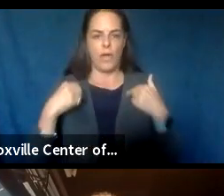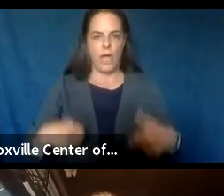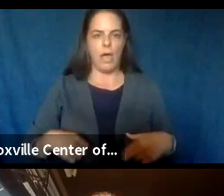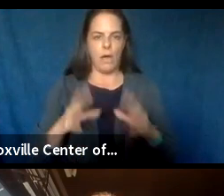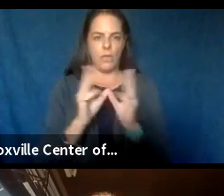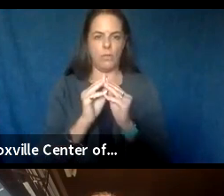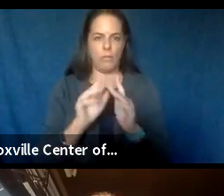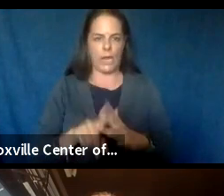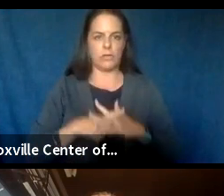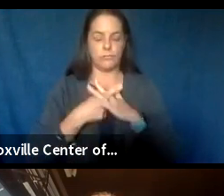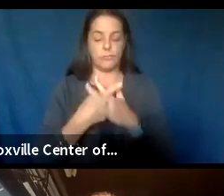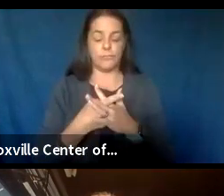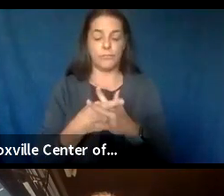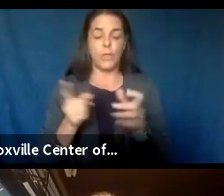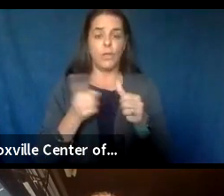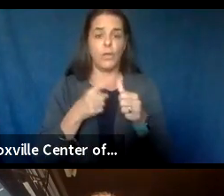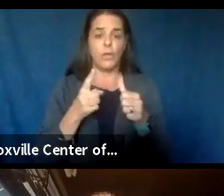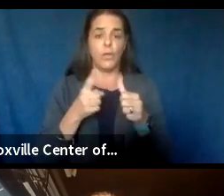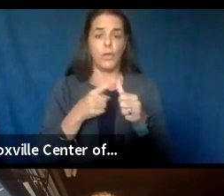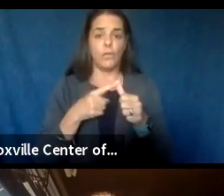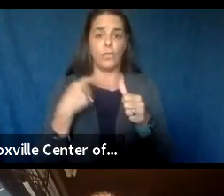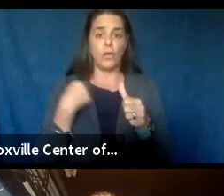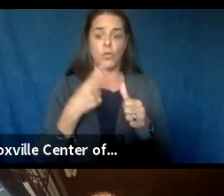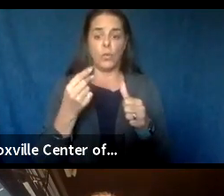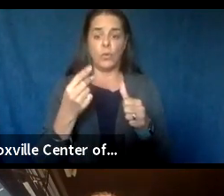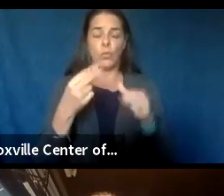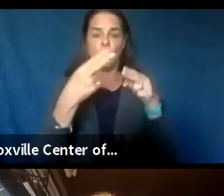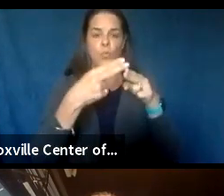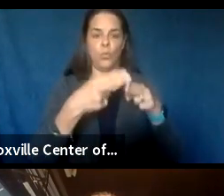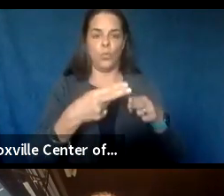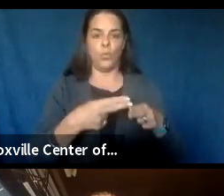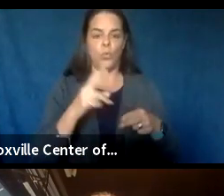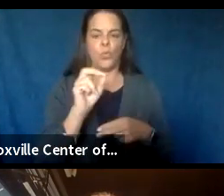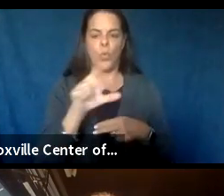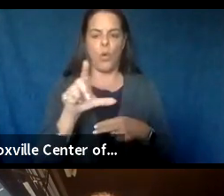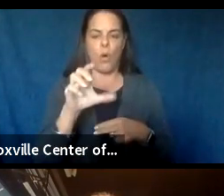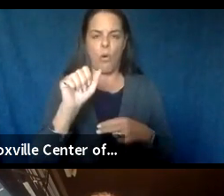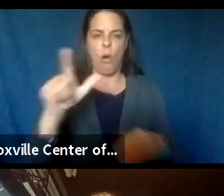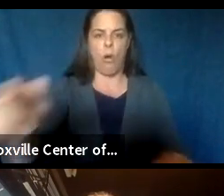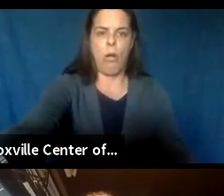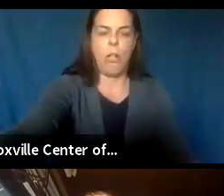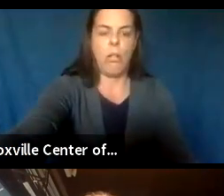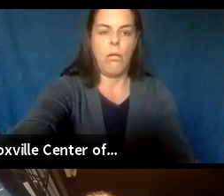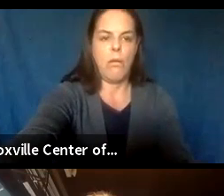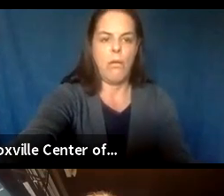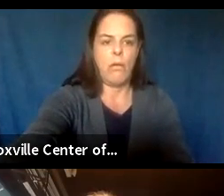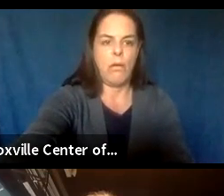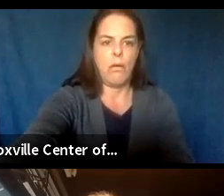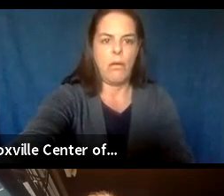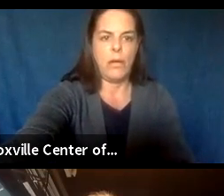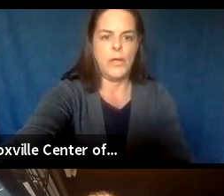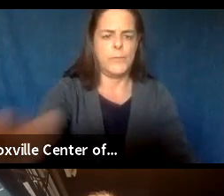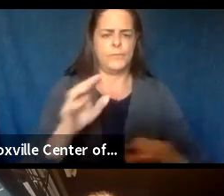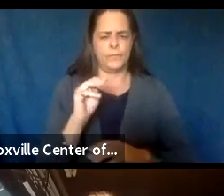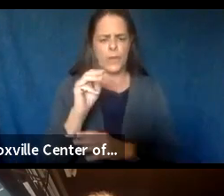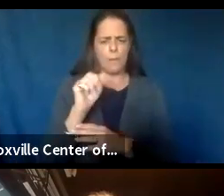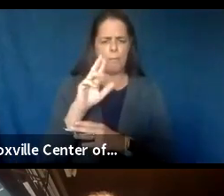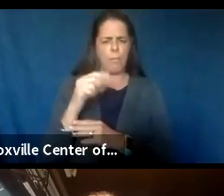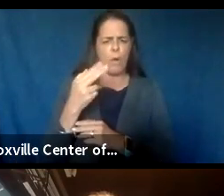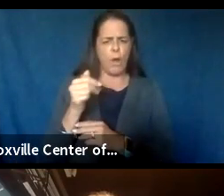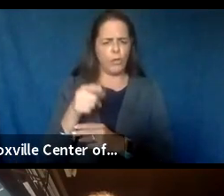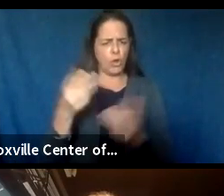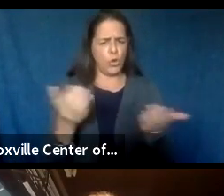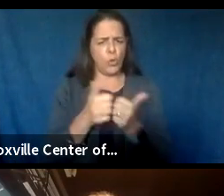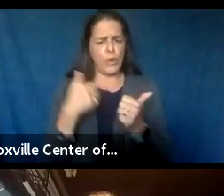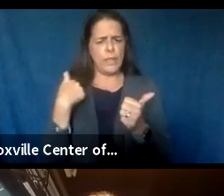first order of business, we're going to have a roll call. So Narda, are you with us today? Are you doing the roll call?